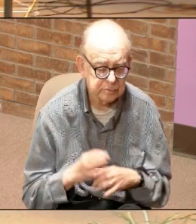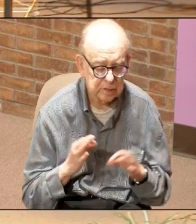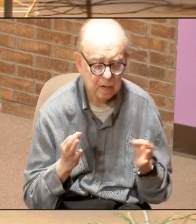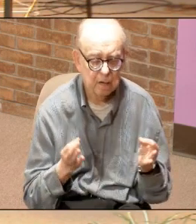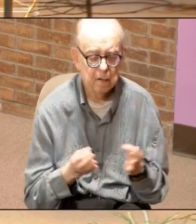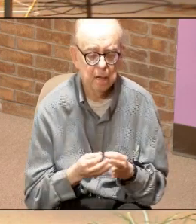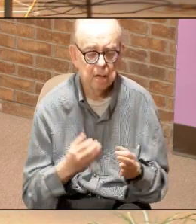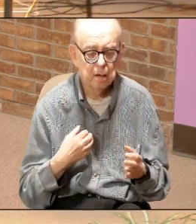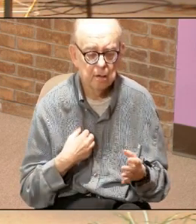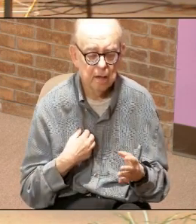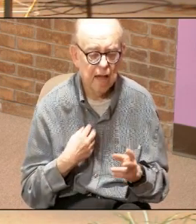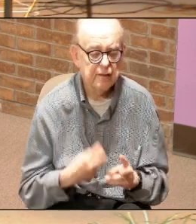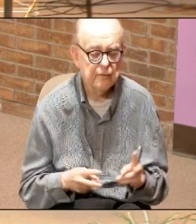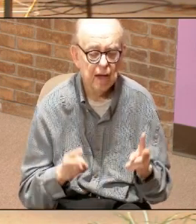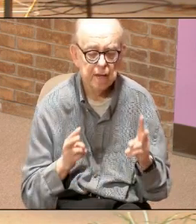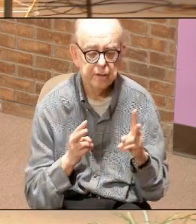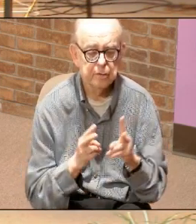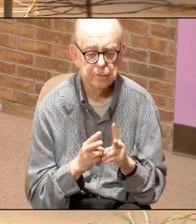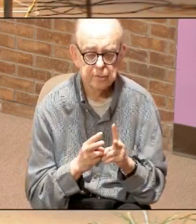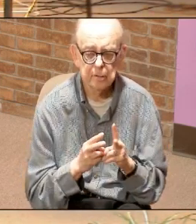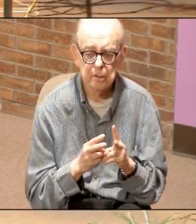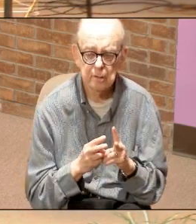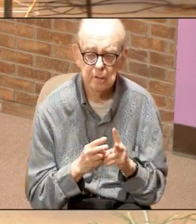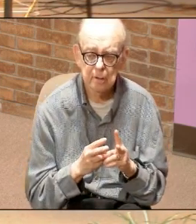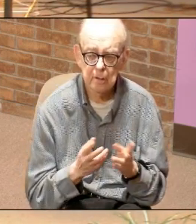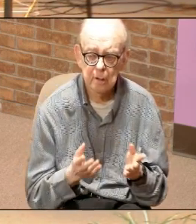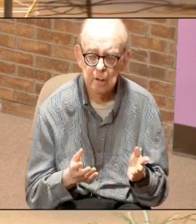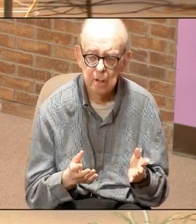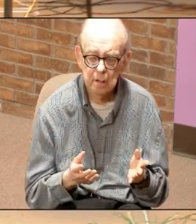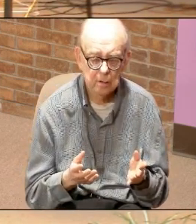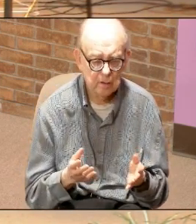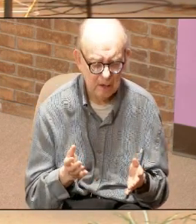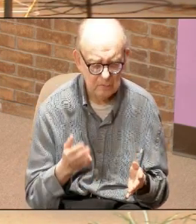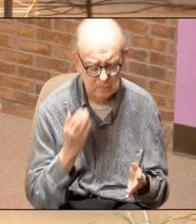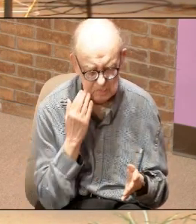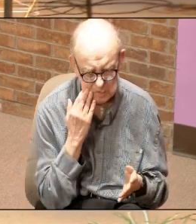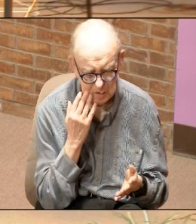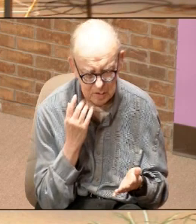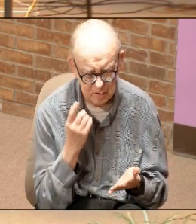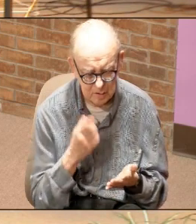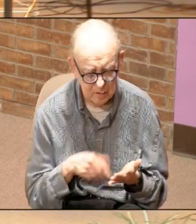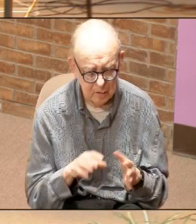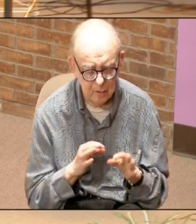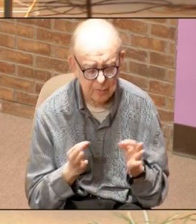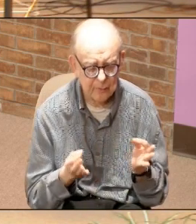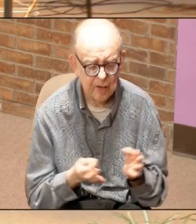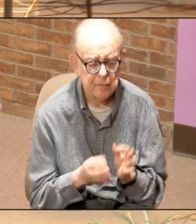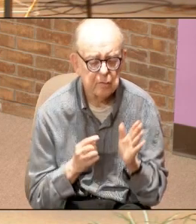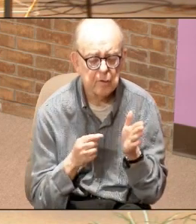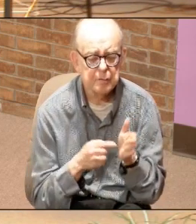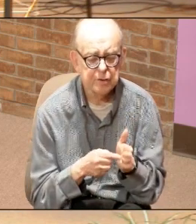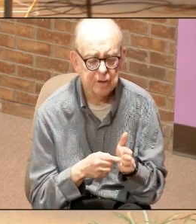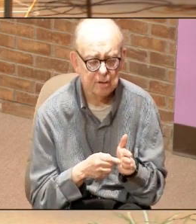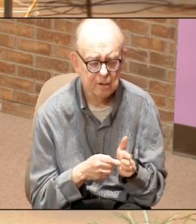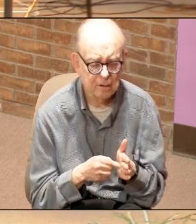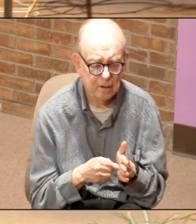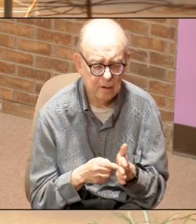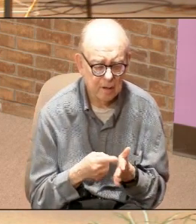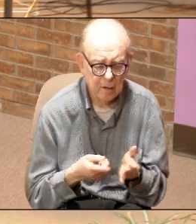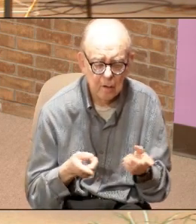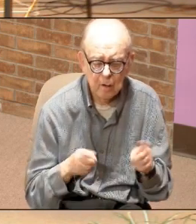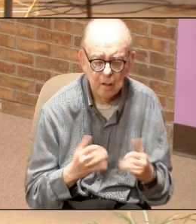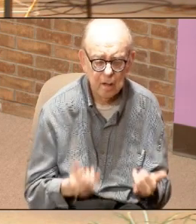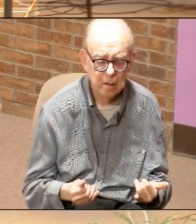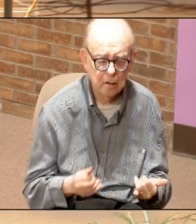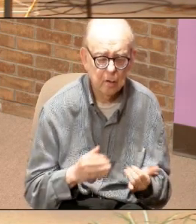Families had values, and you knew what the family stood for. And so what's